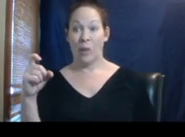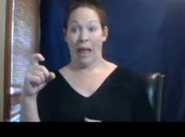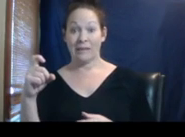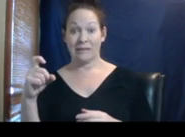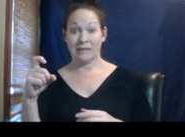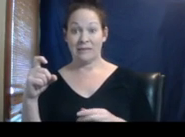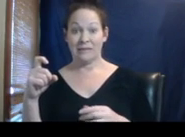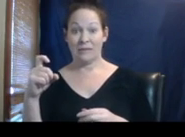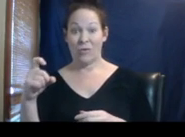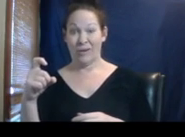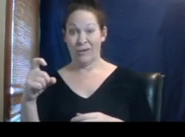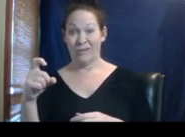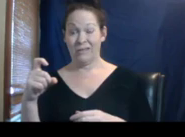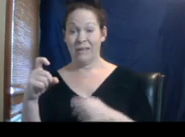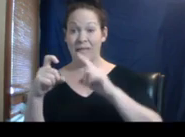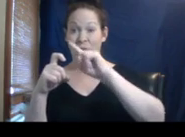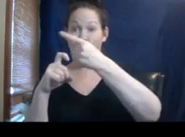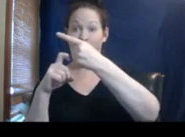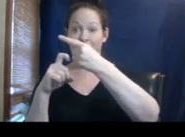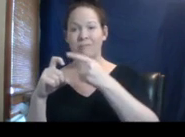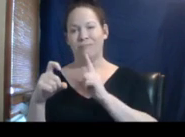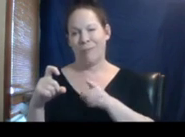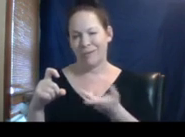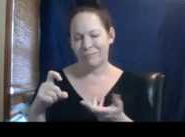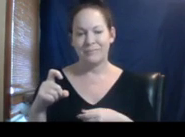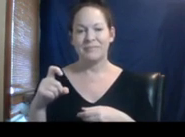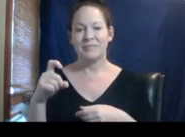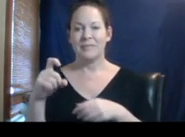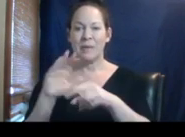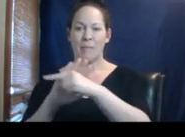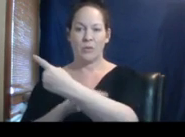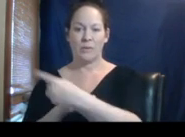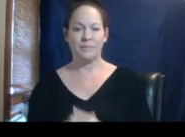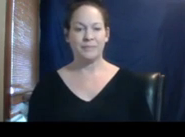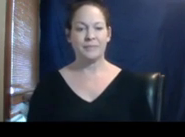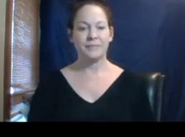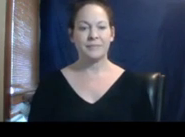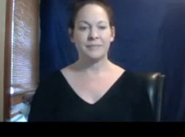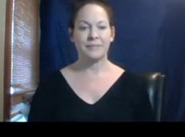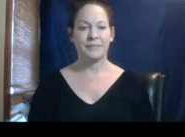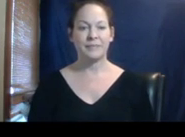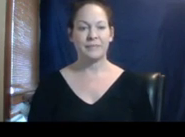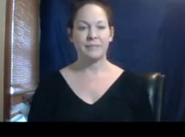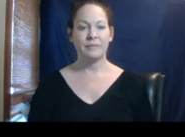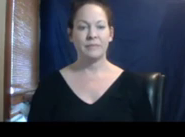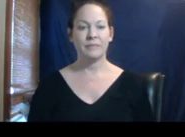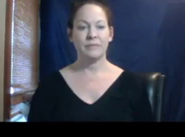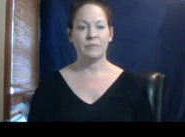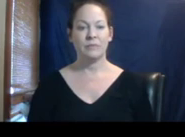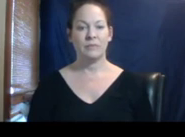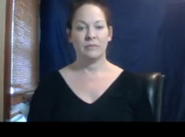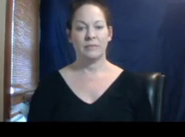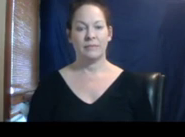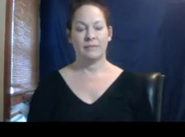is positive 1, right? Notice the sign here. So I'm going to, in this form, k is equal to positive